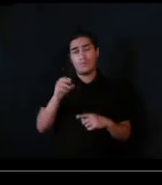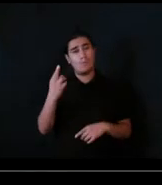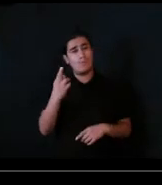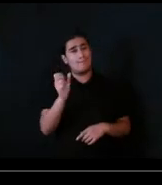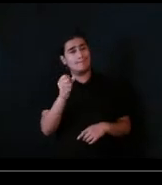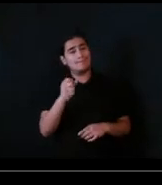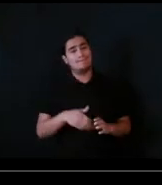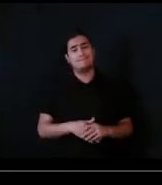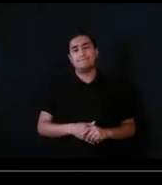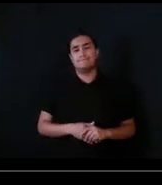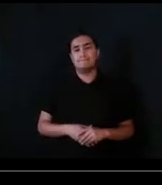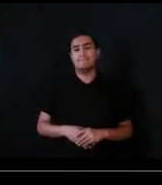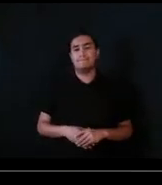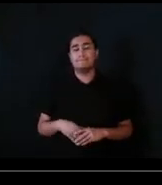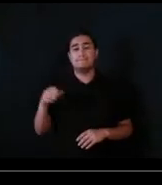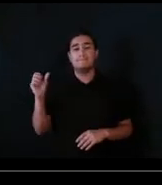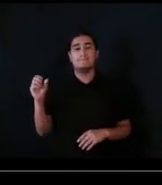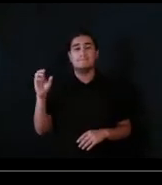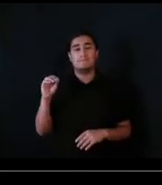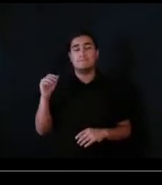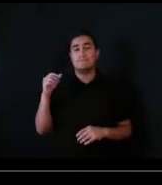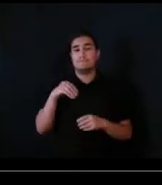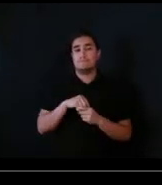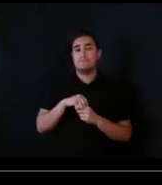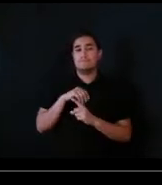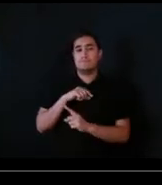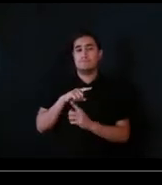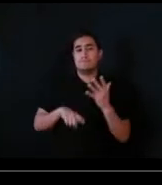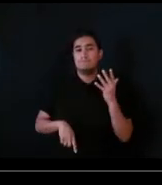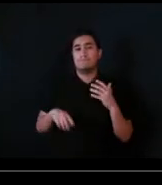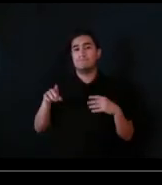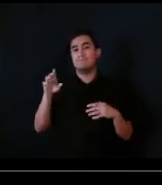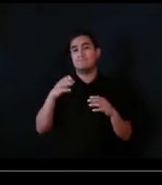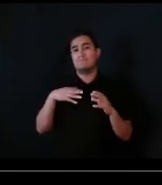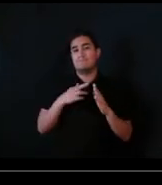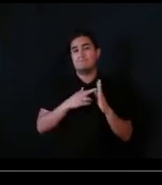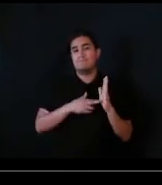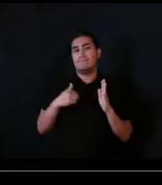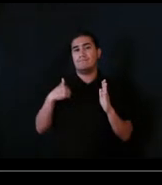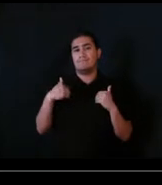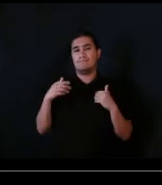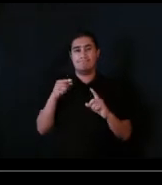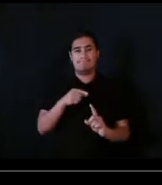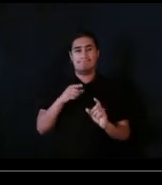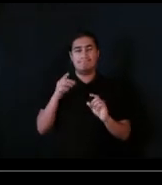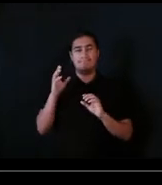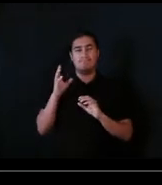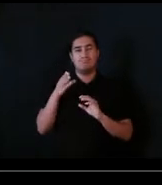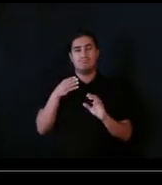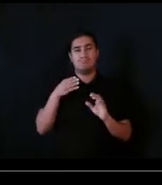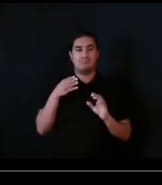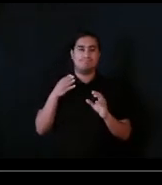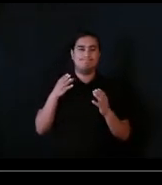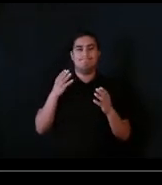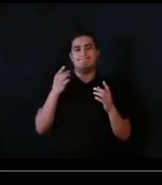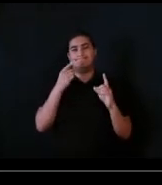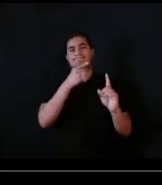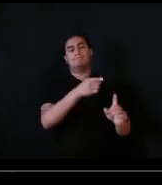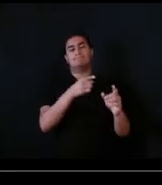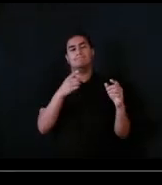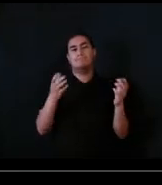okay so within these step guidelines there is some specific direction that